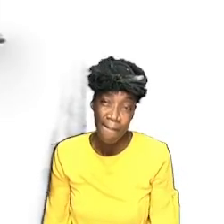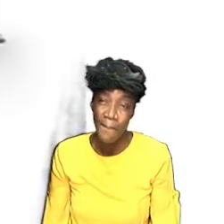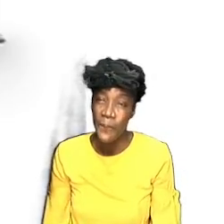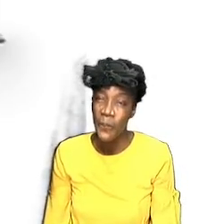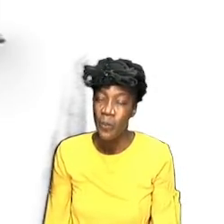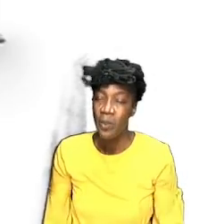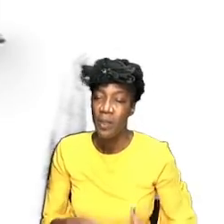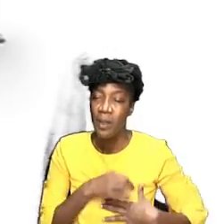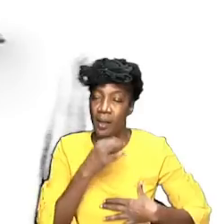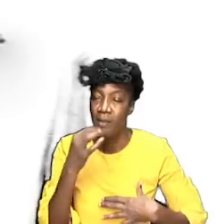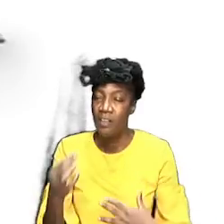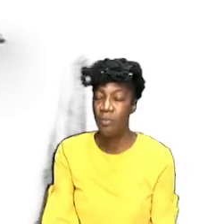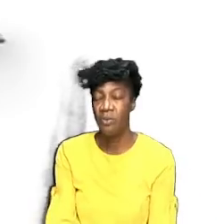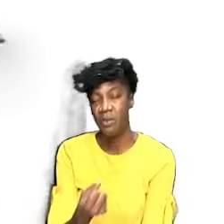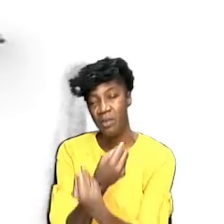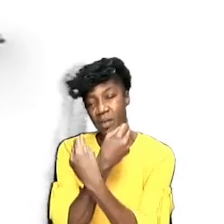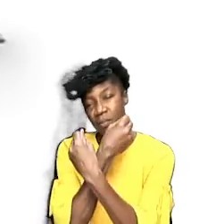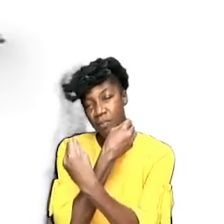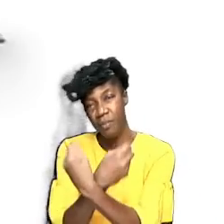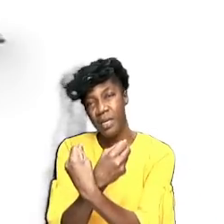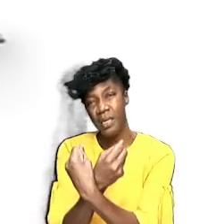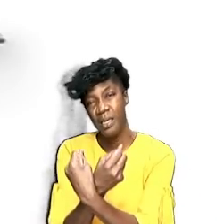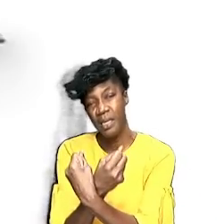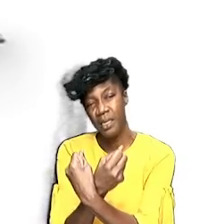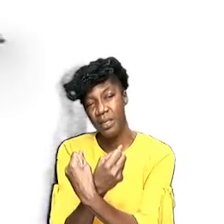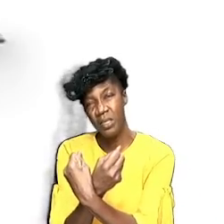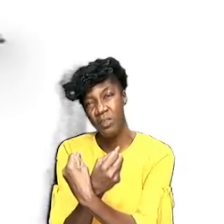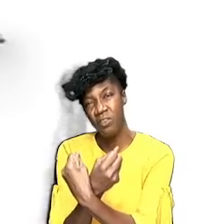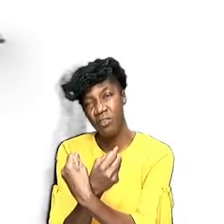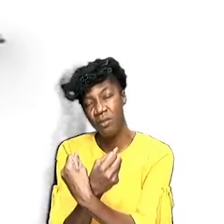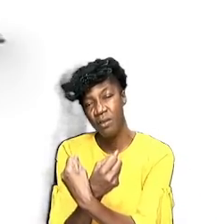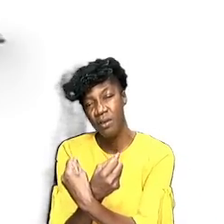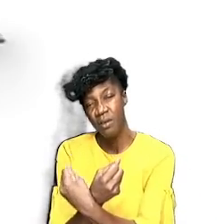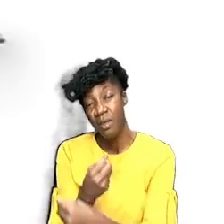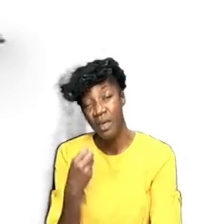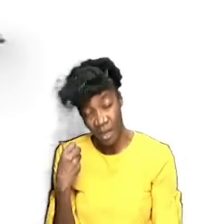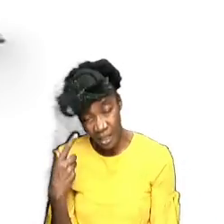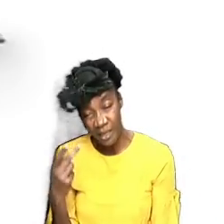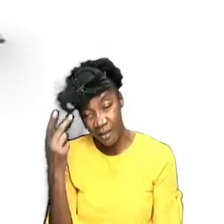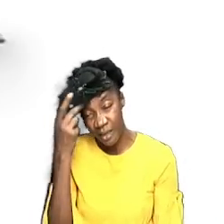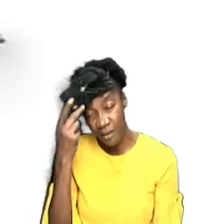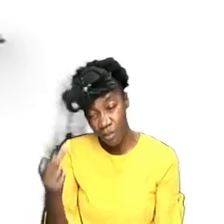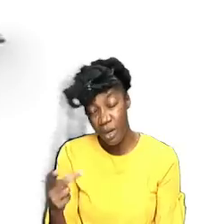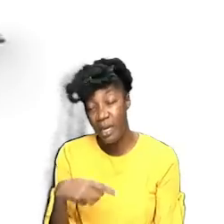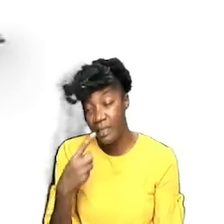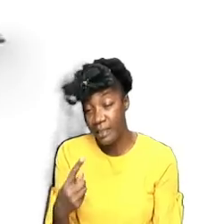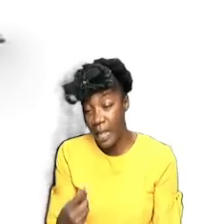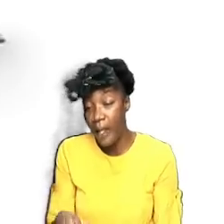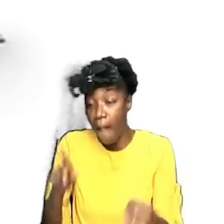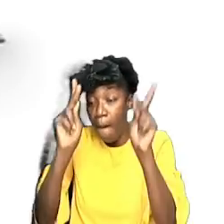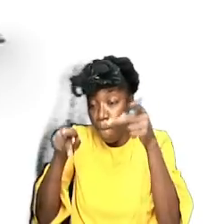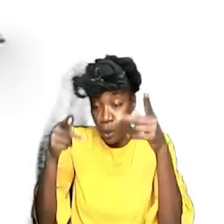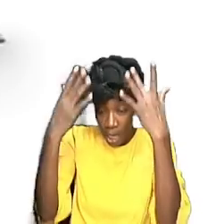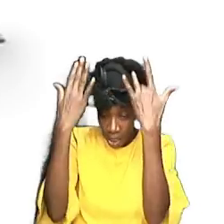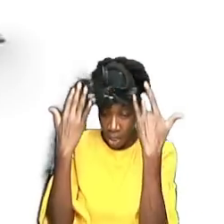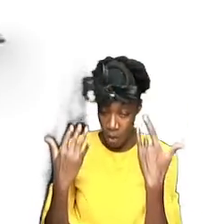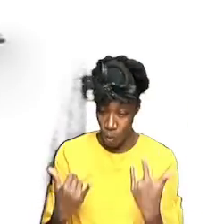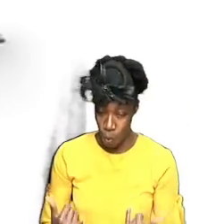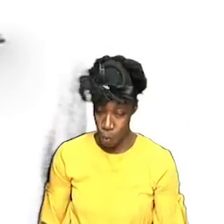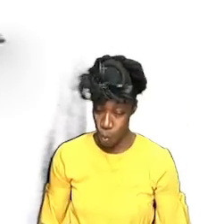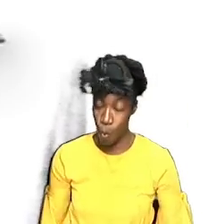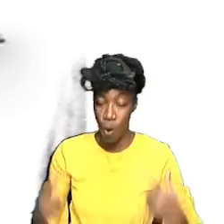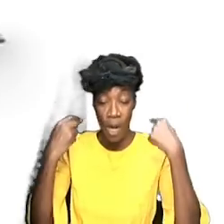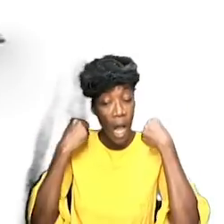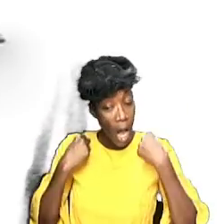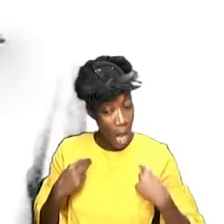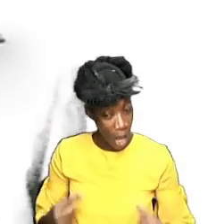to be spiritual bondage. Now you understand why Paul had to say we need to put on the whole armor of God. Because if